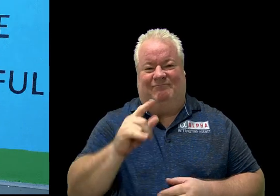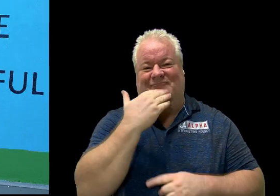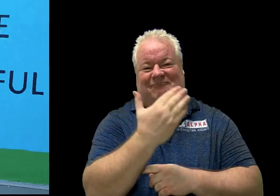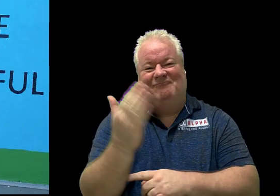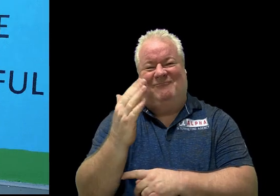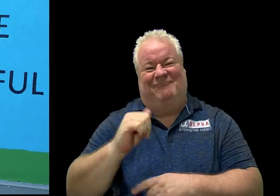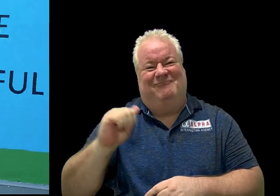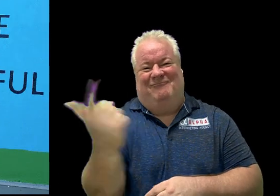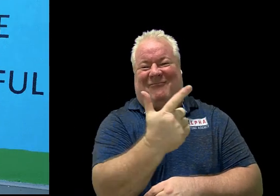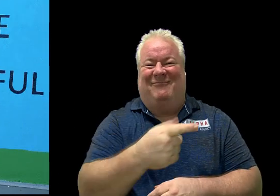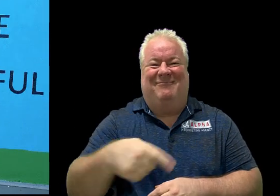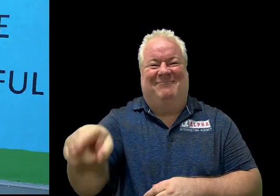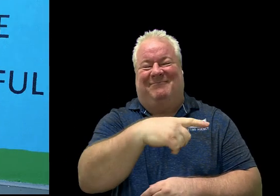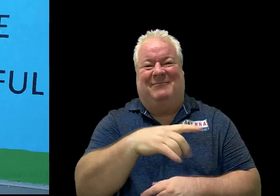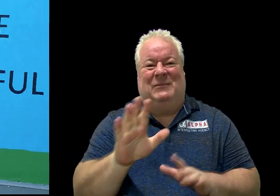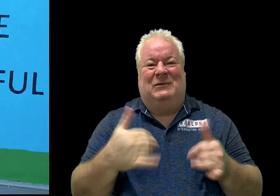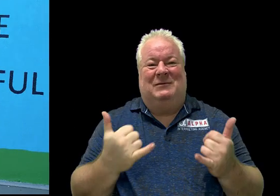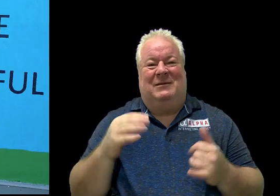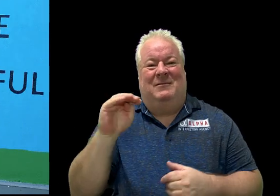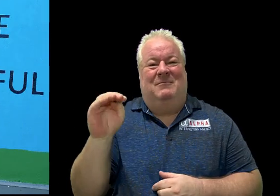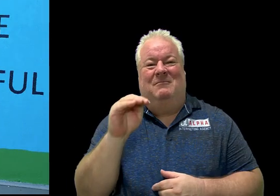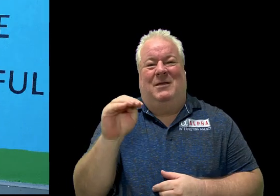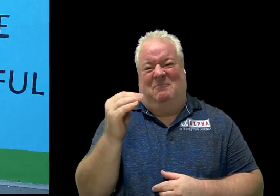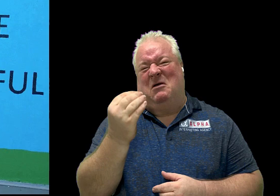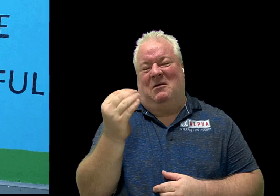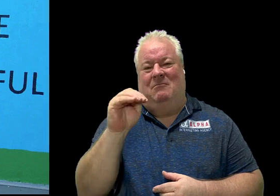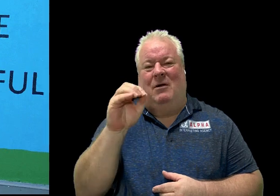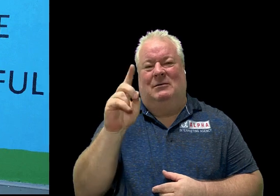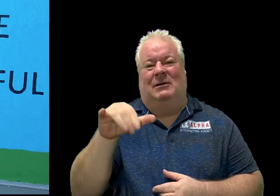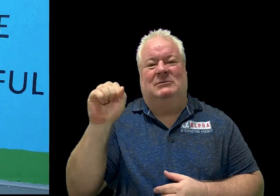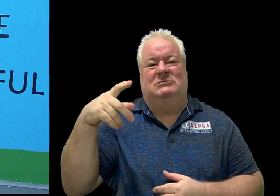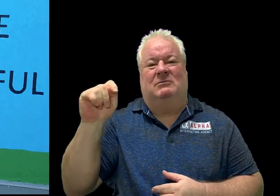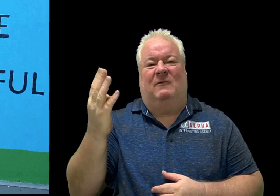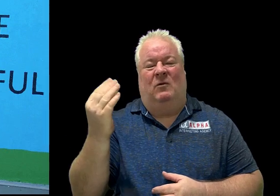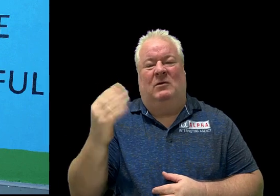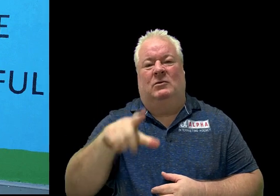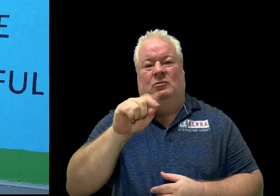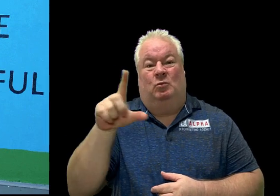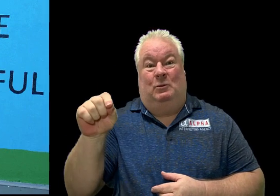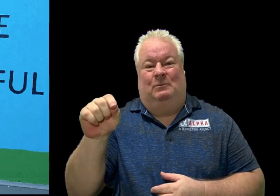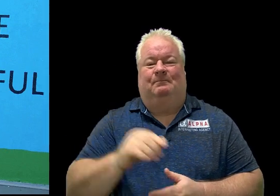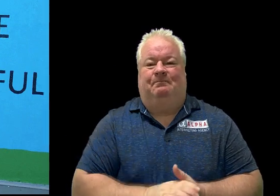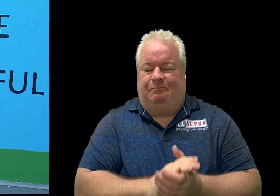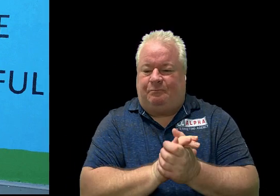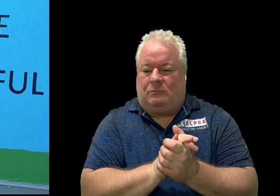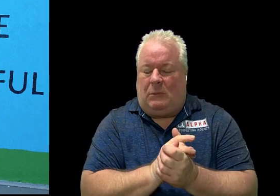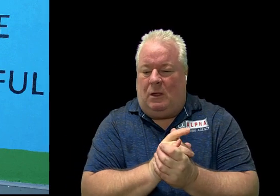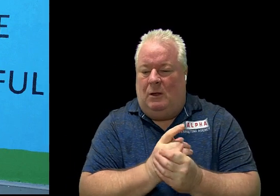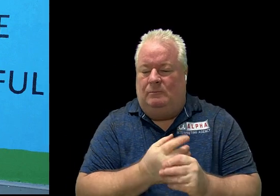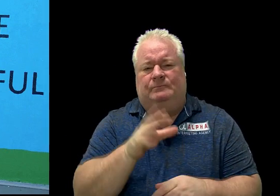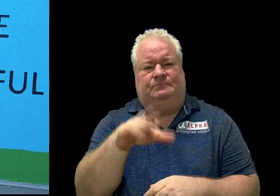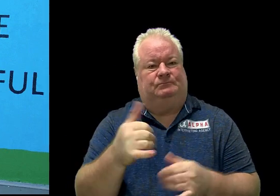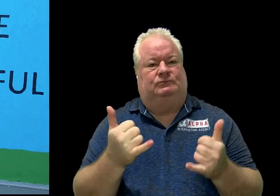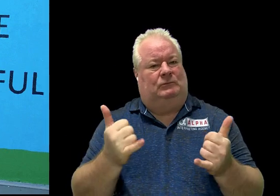Good morning, everybody. Today is Monday, September 14th, 2020. Now,